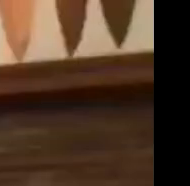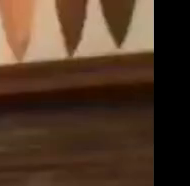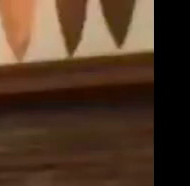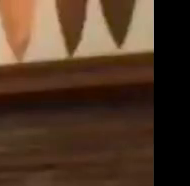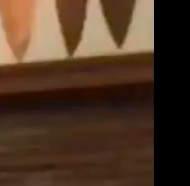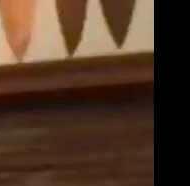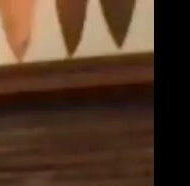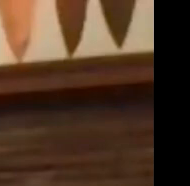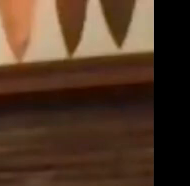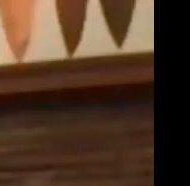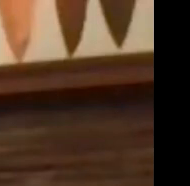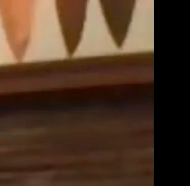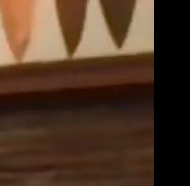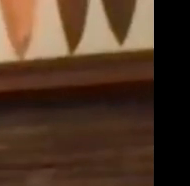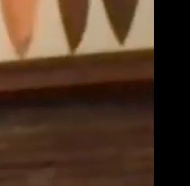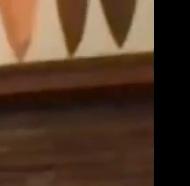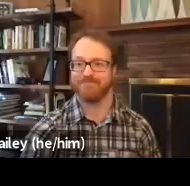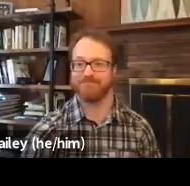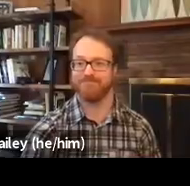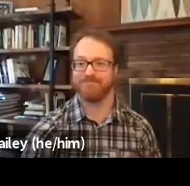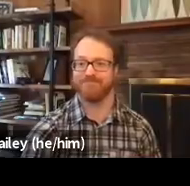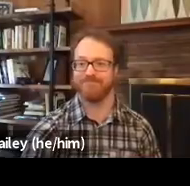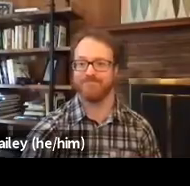Please join me in saying our children's covenant.